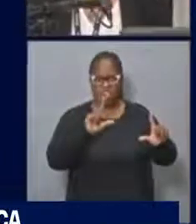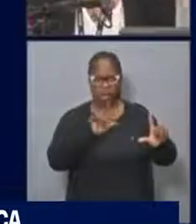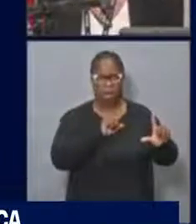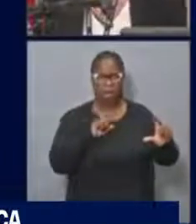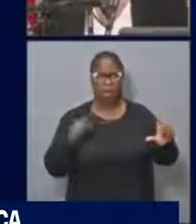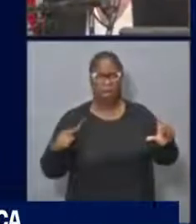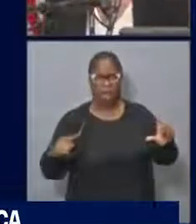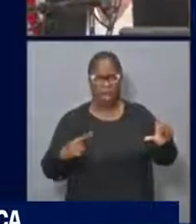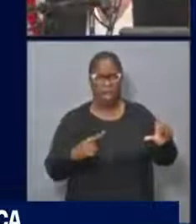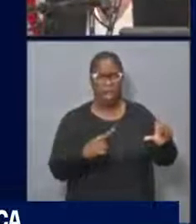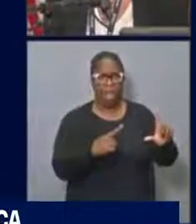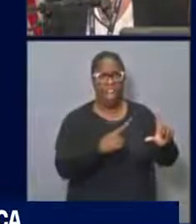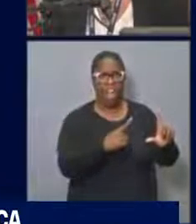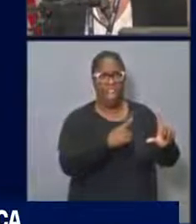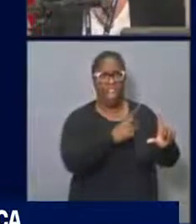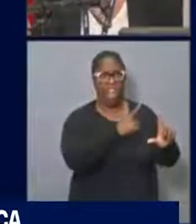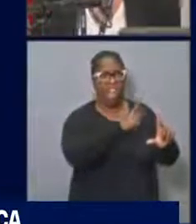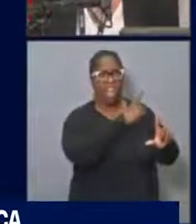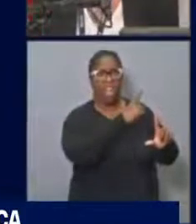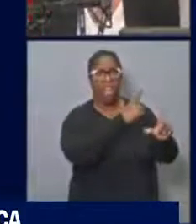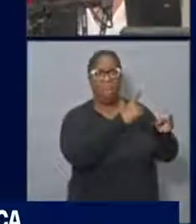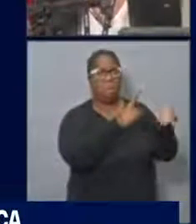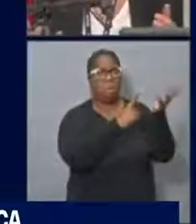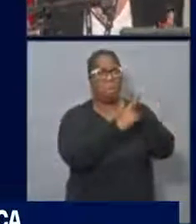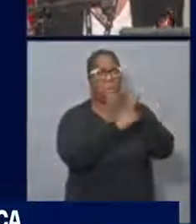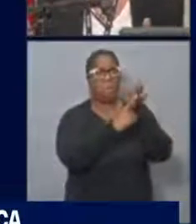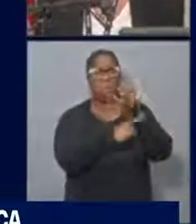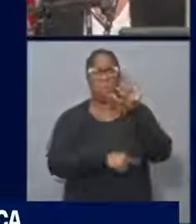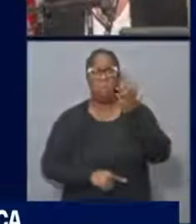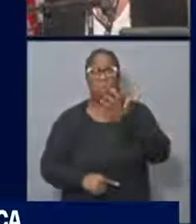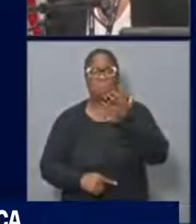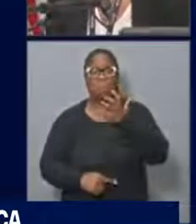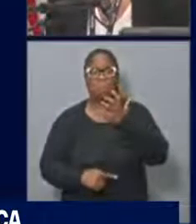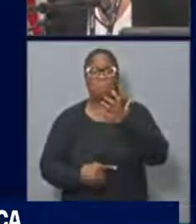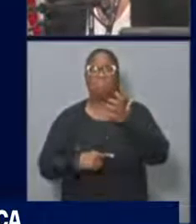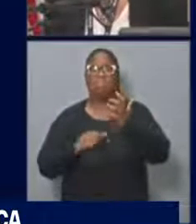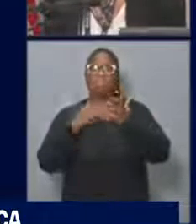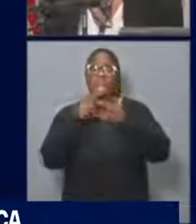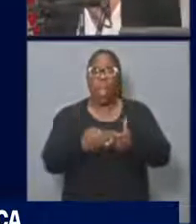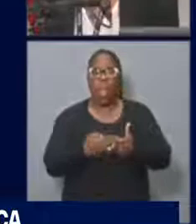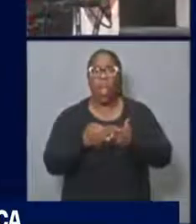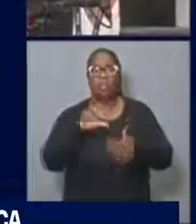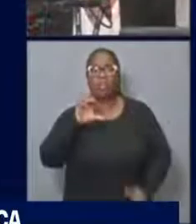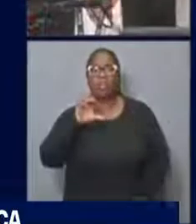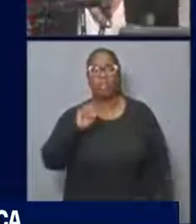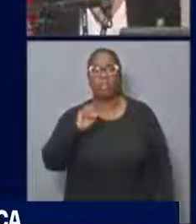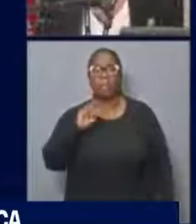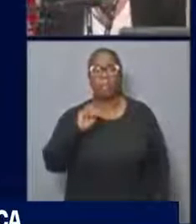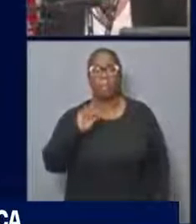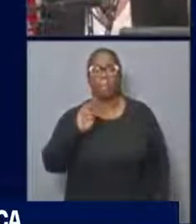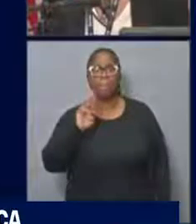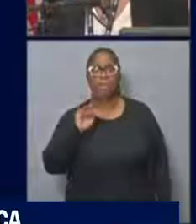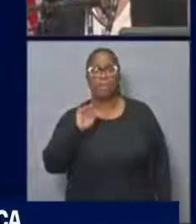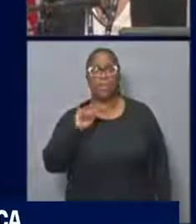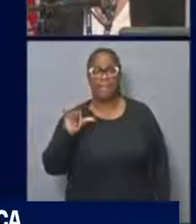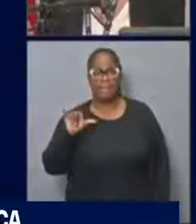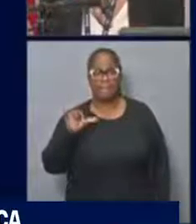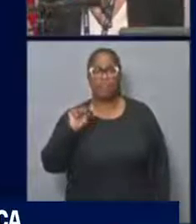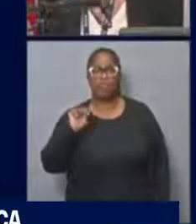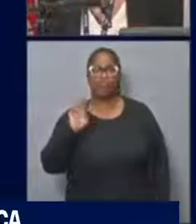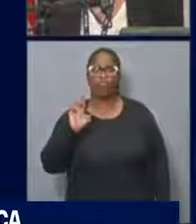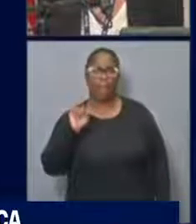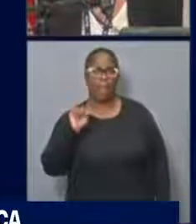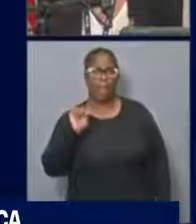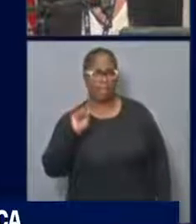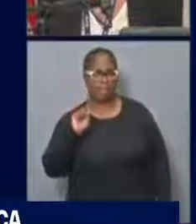which really is that we continue to see a sharp increase in what we call community transmission. Our rate of having each